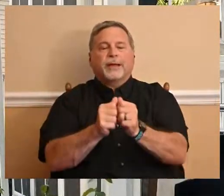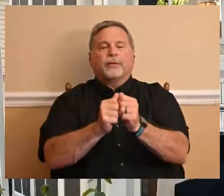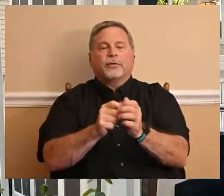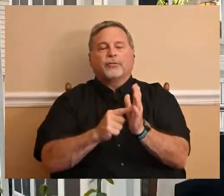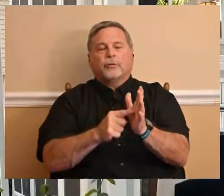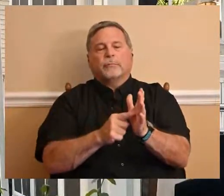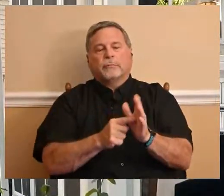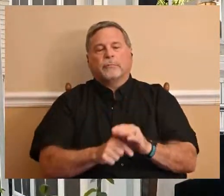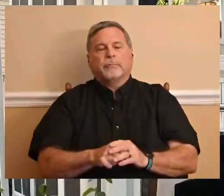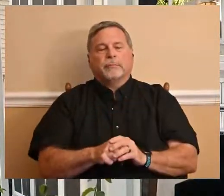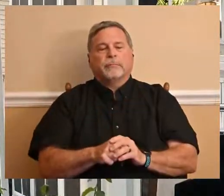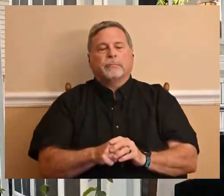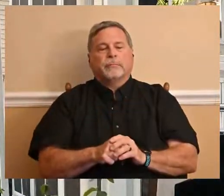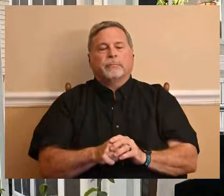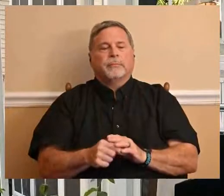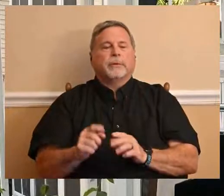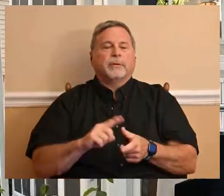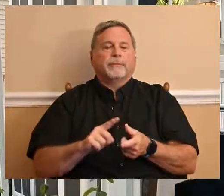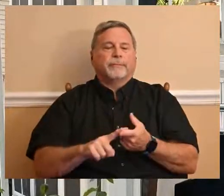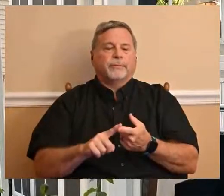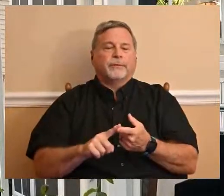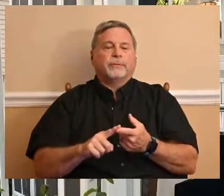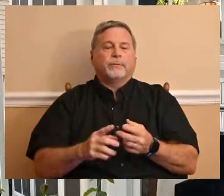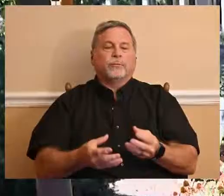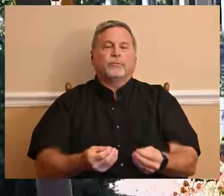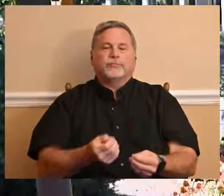like, and then we'll take a bite.